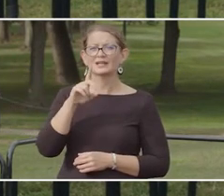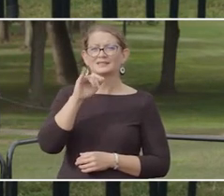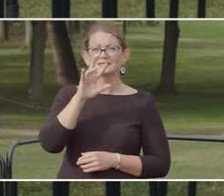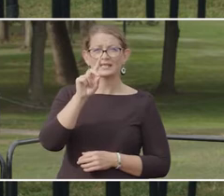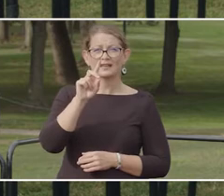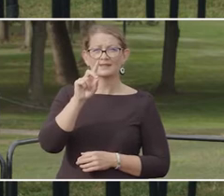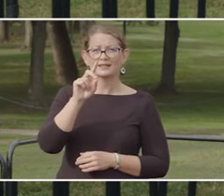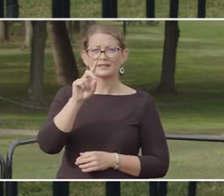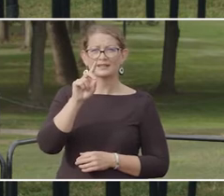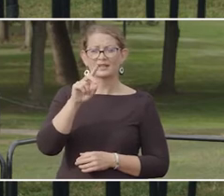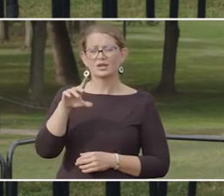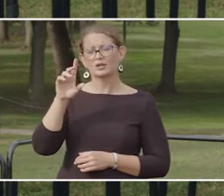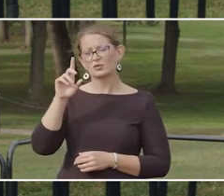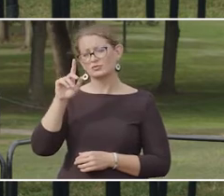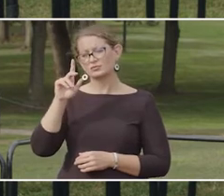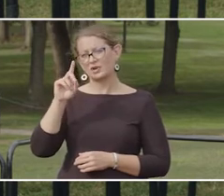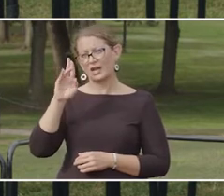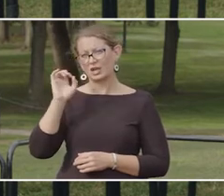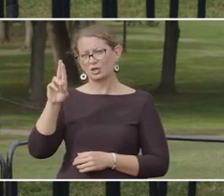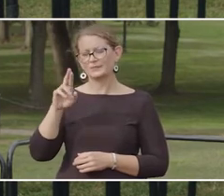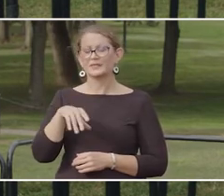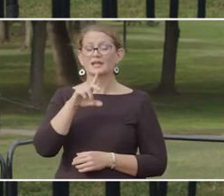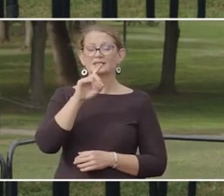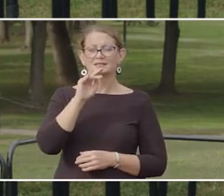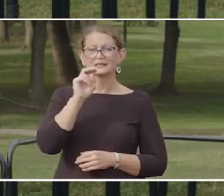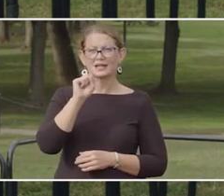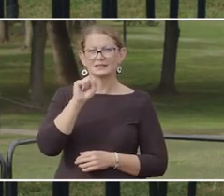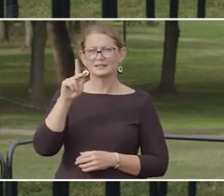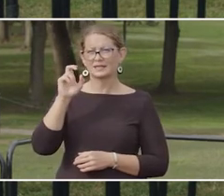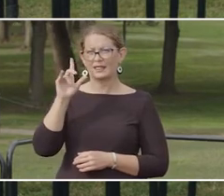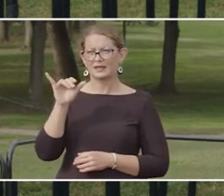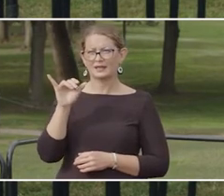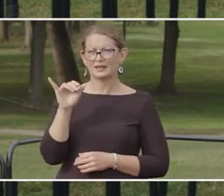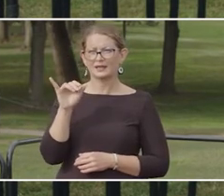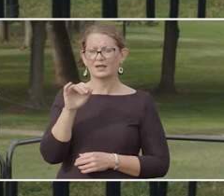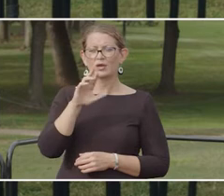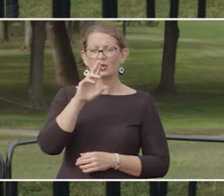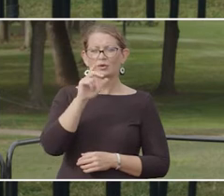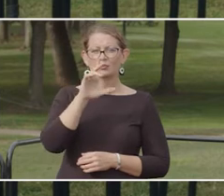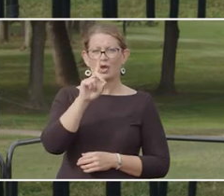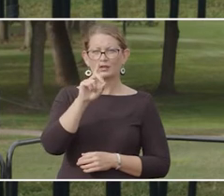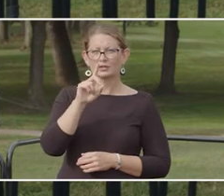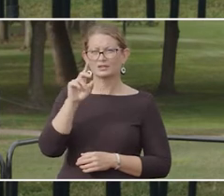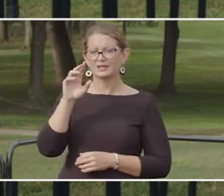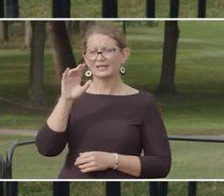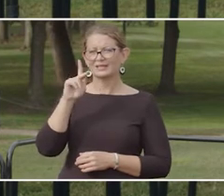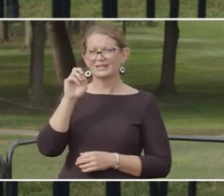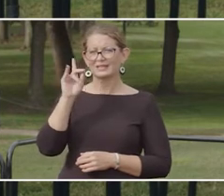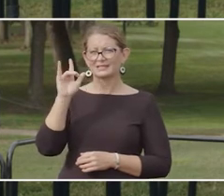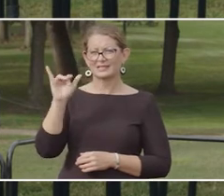David Keith Fryer, Dennis A. Kelly, Ronald Kirkland